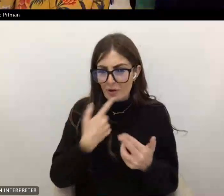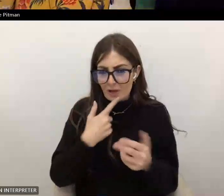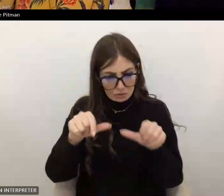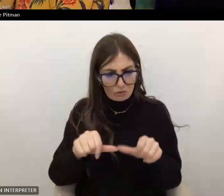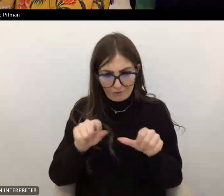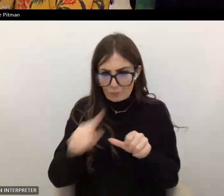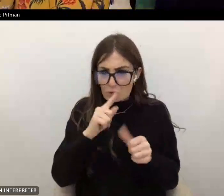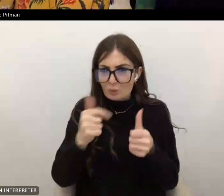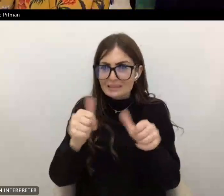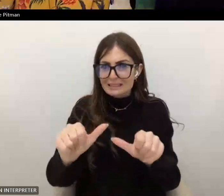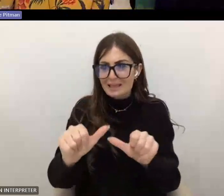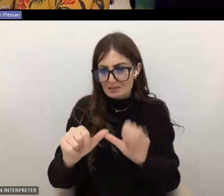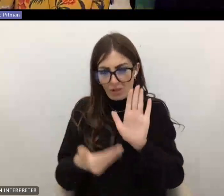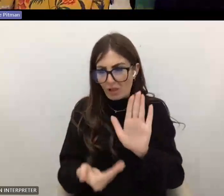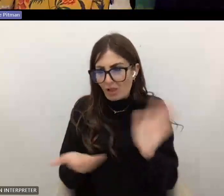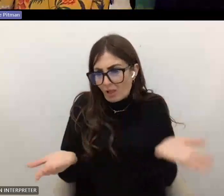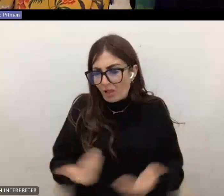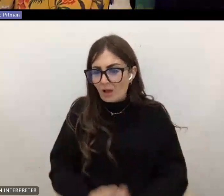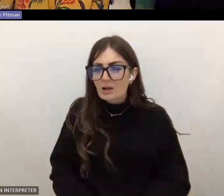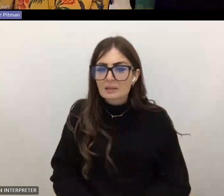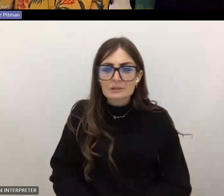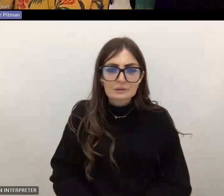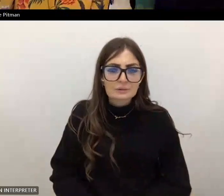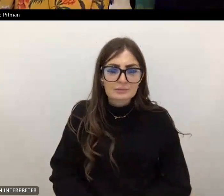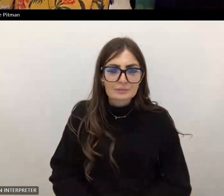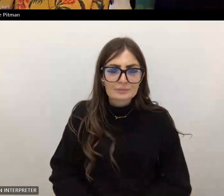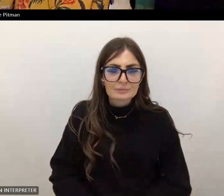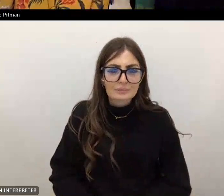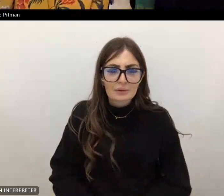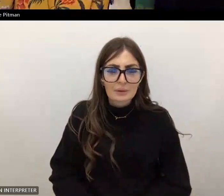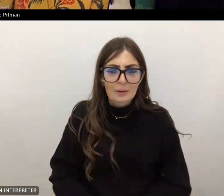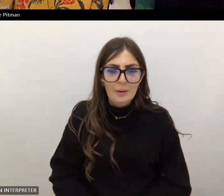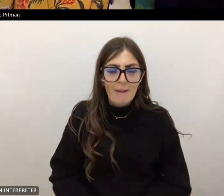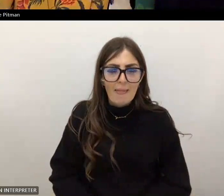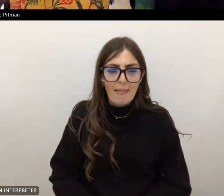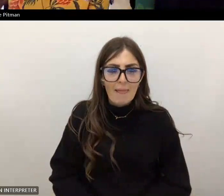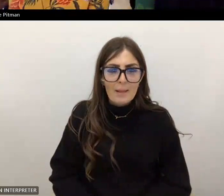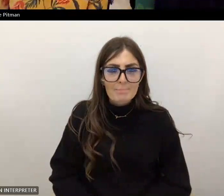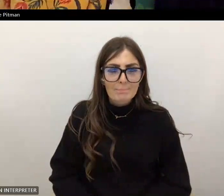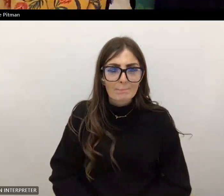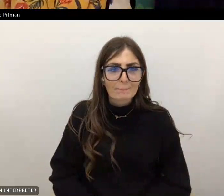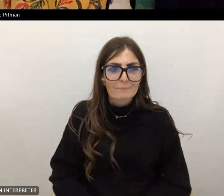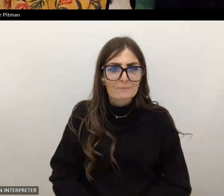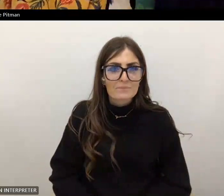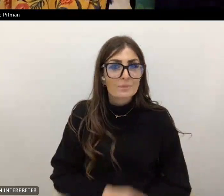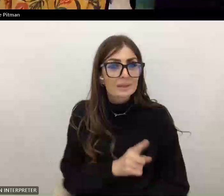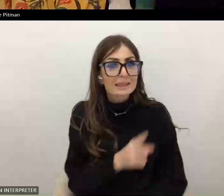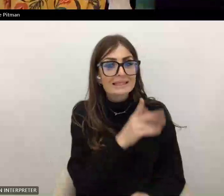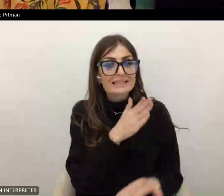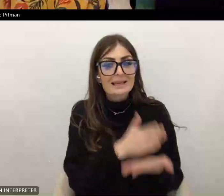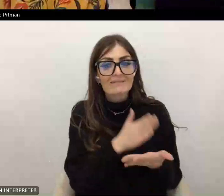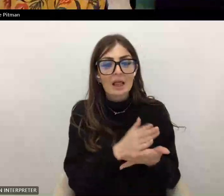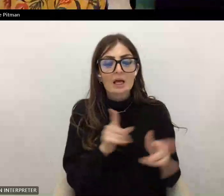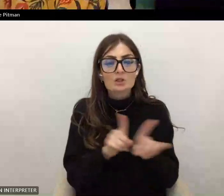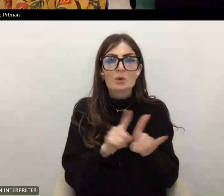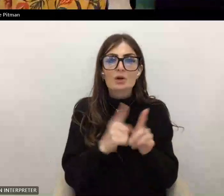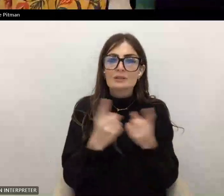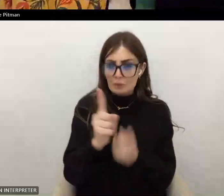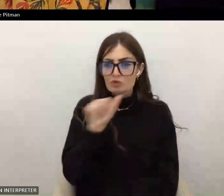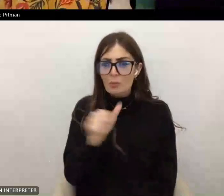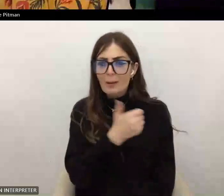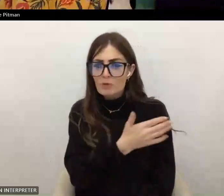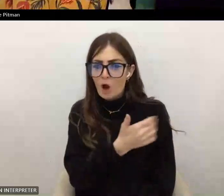were successful in the grant. Absolutely. And it definitely is something that you should be proud of